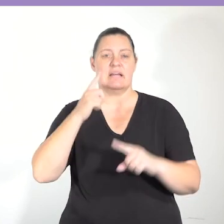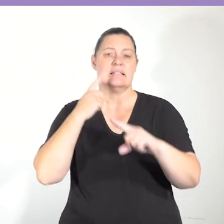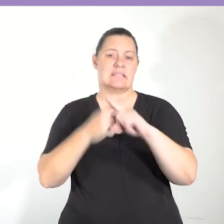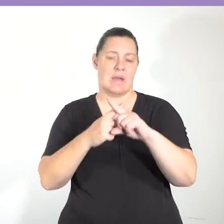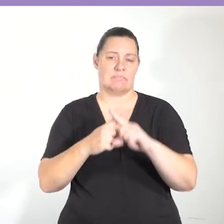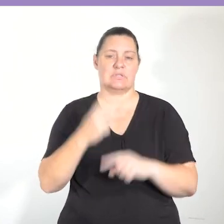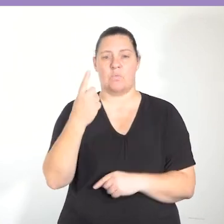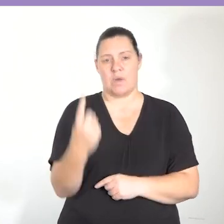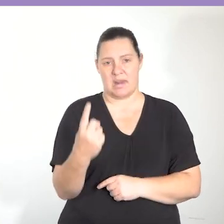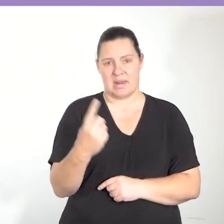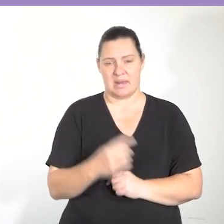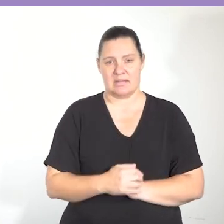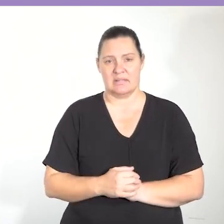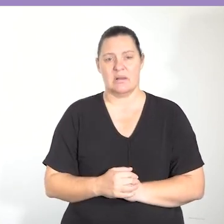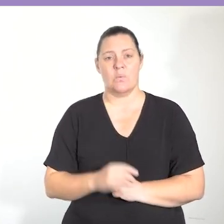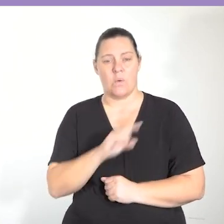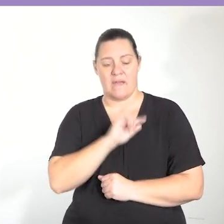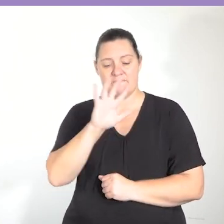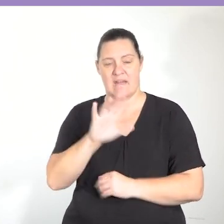multiplied by 1, because